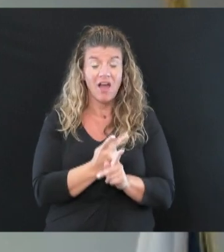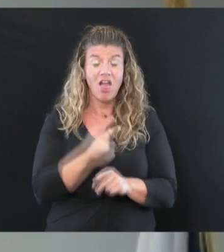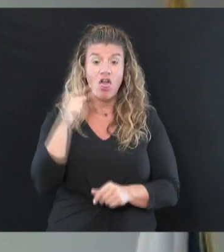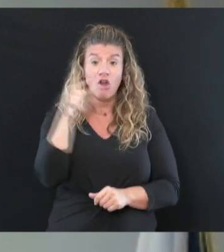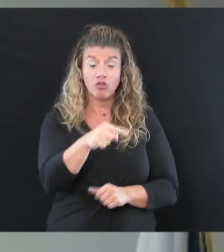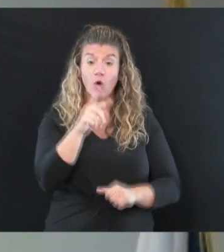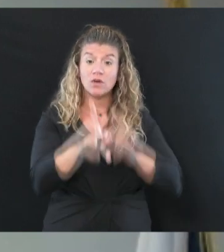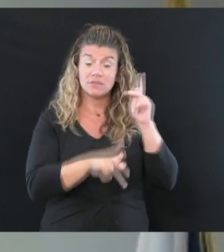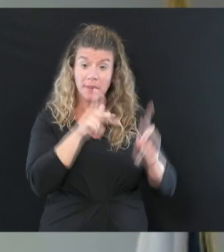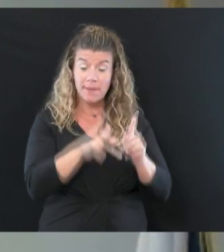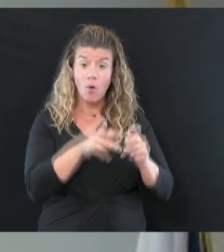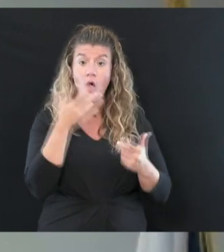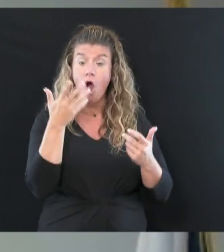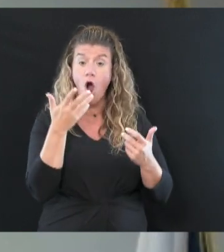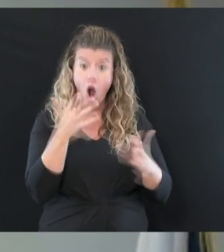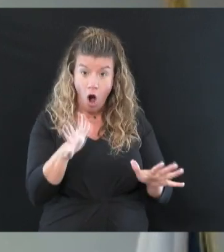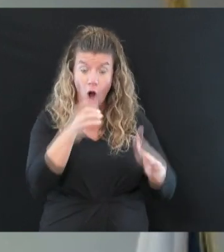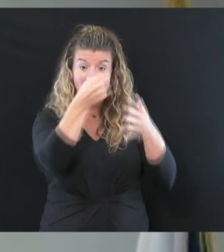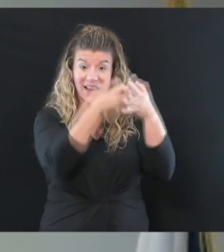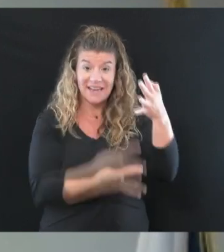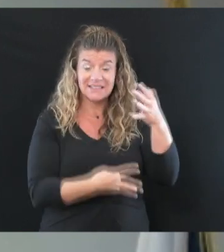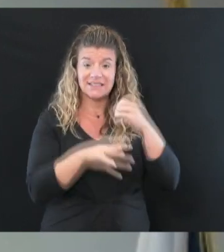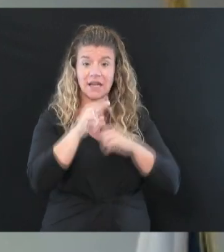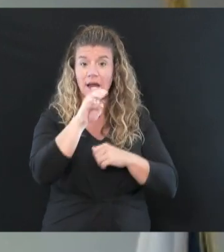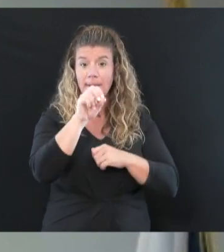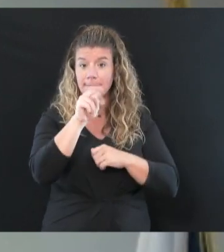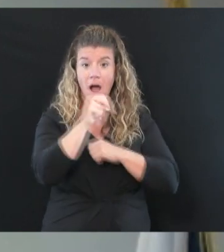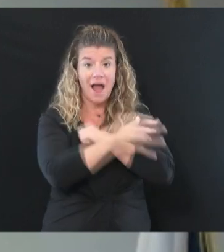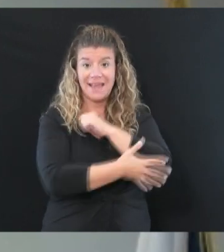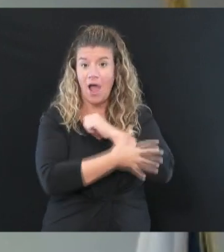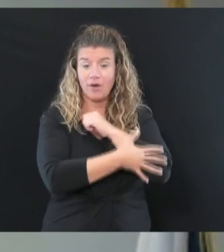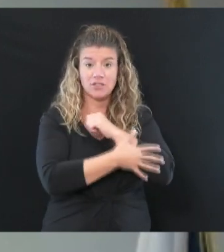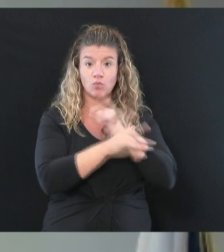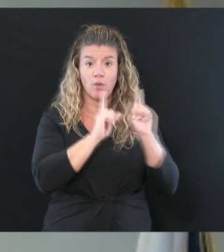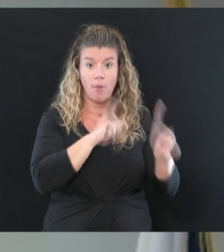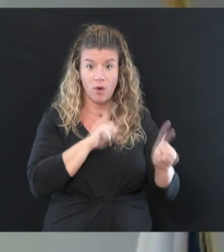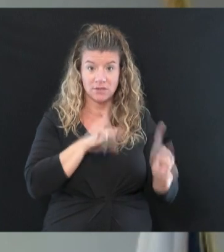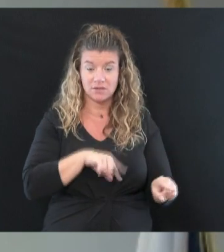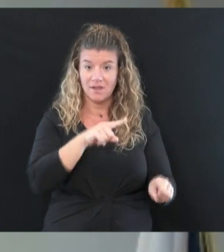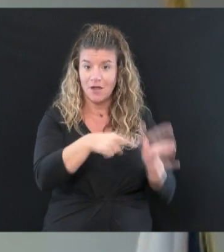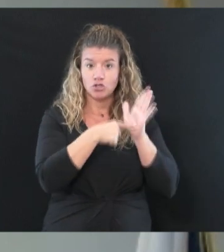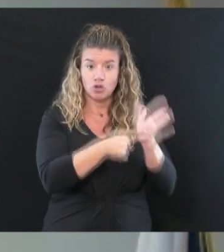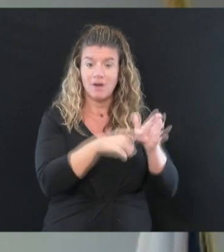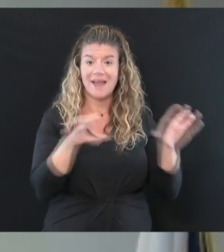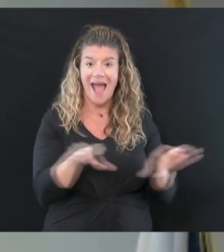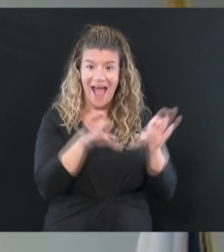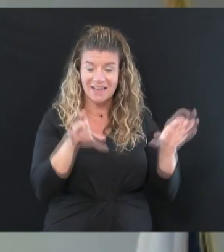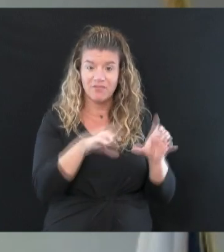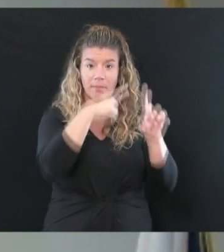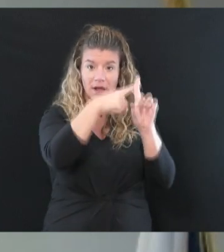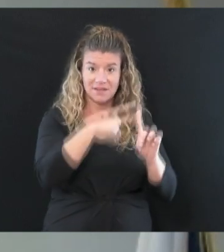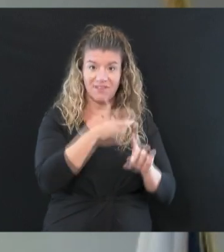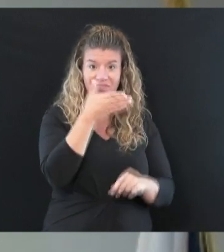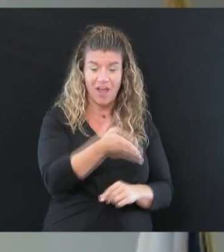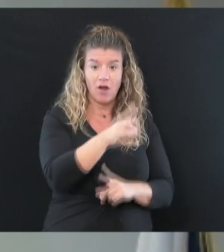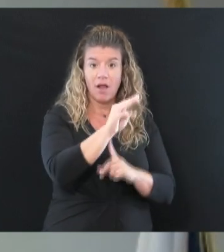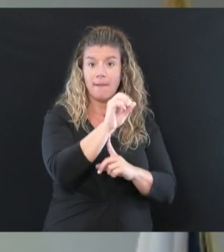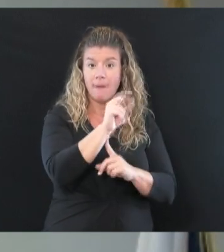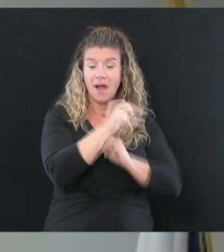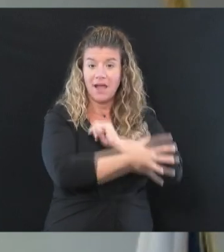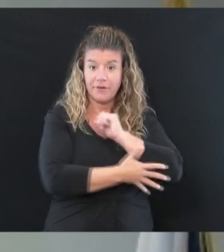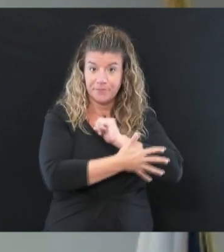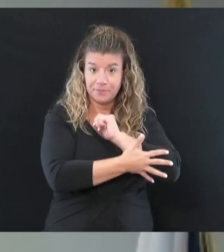are listed in Mon County's reports. So we do show those as an active case in Mon County. There's